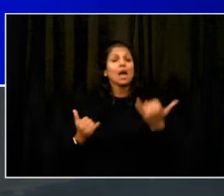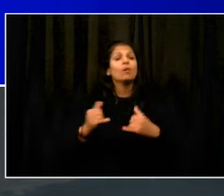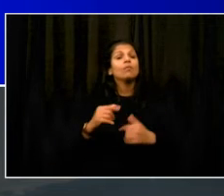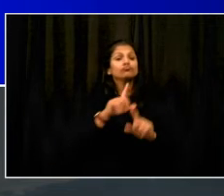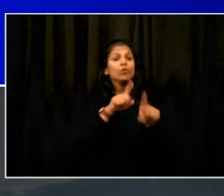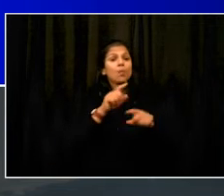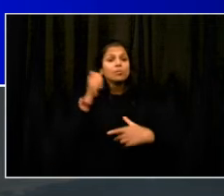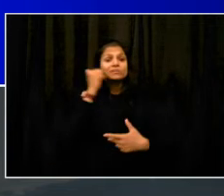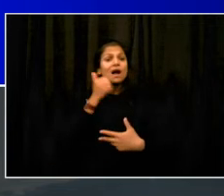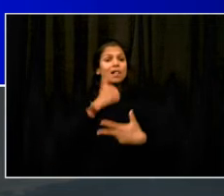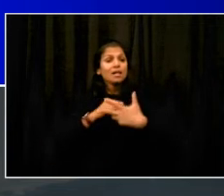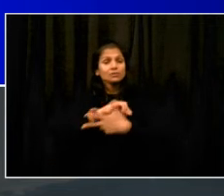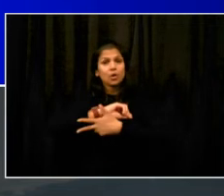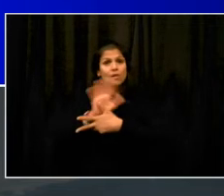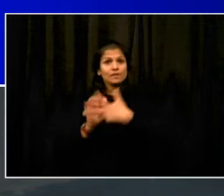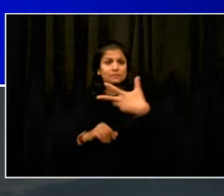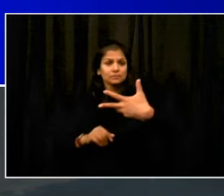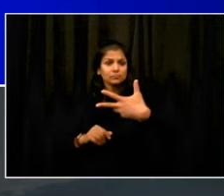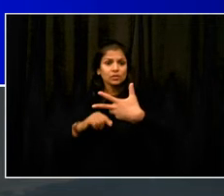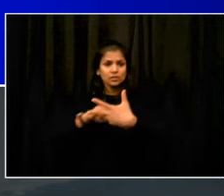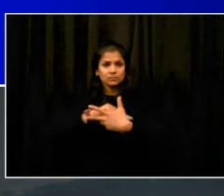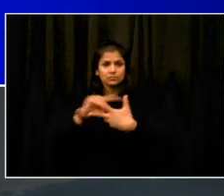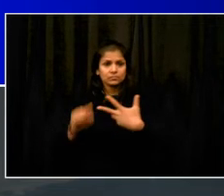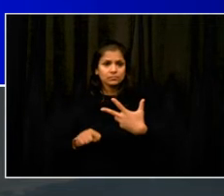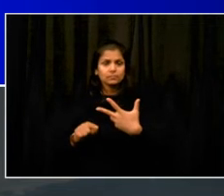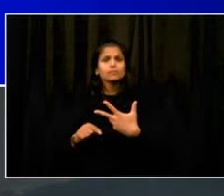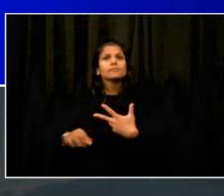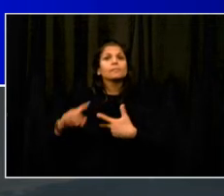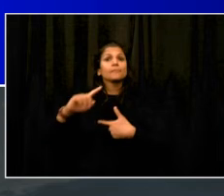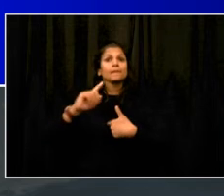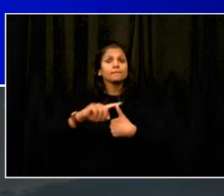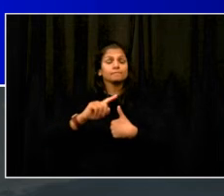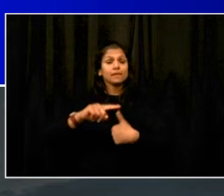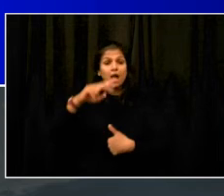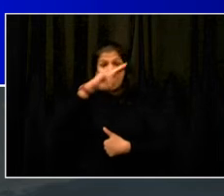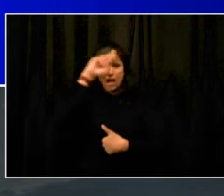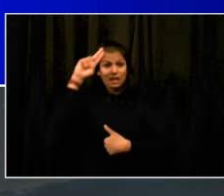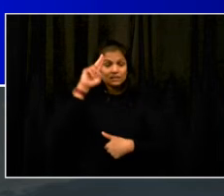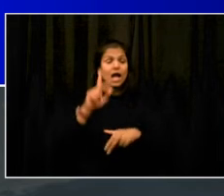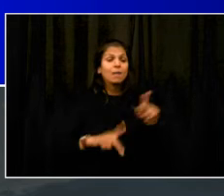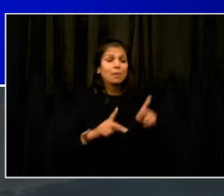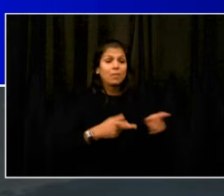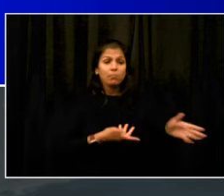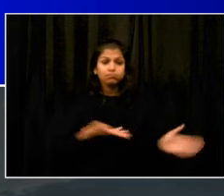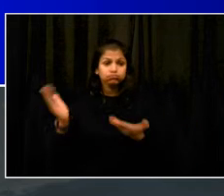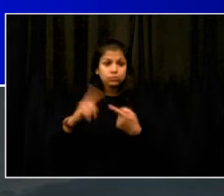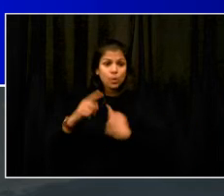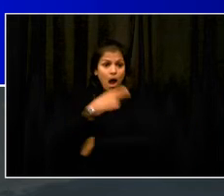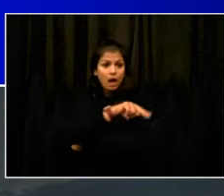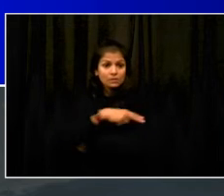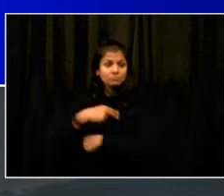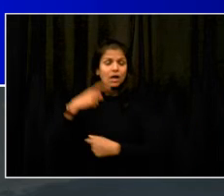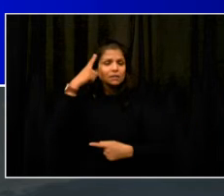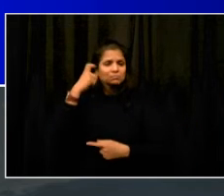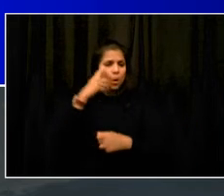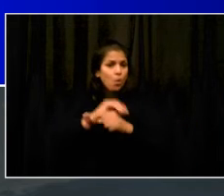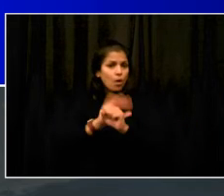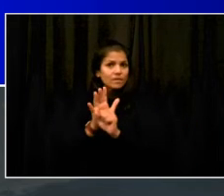number of people admitted to New York City hospitals for suspected COVID-19. Threshold is 200 patients. Today's